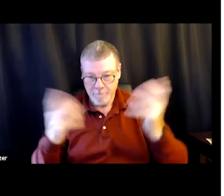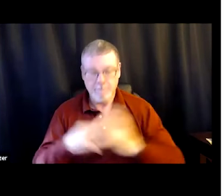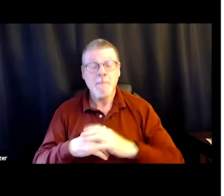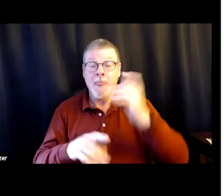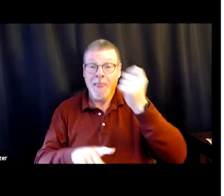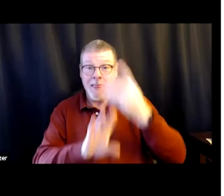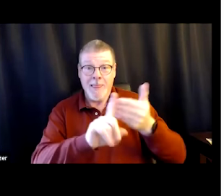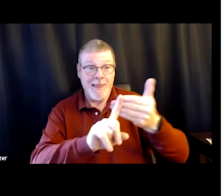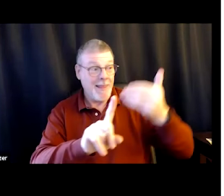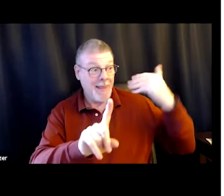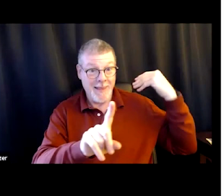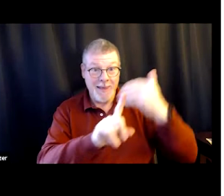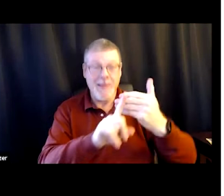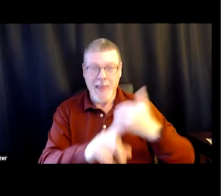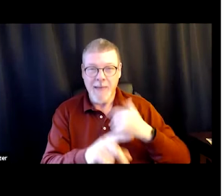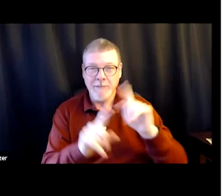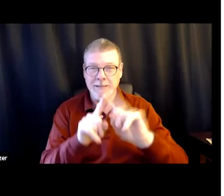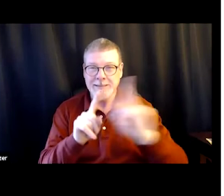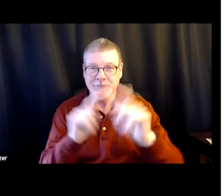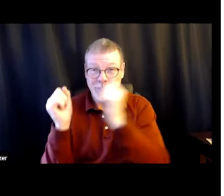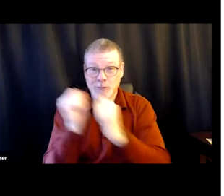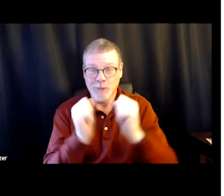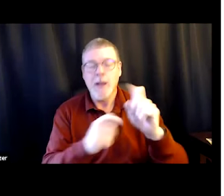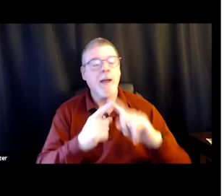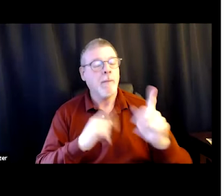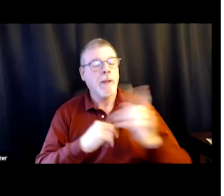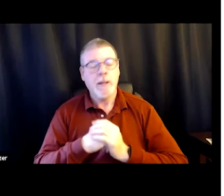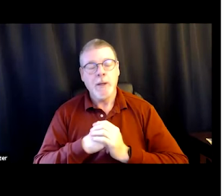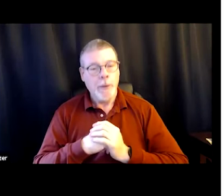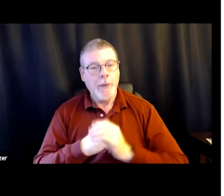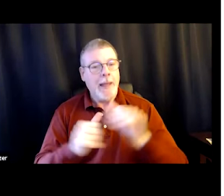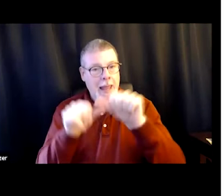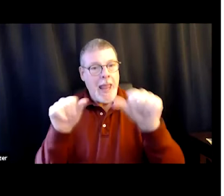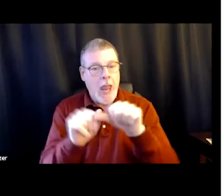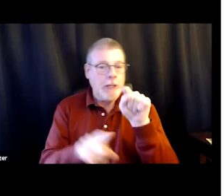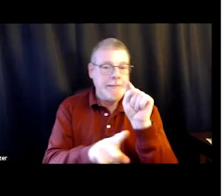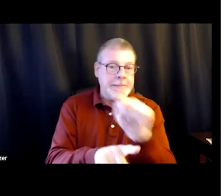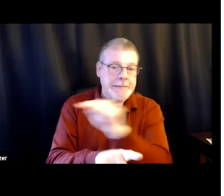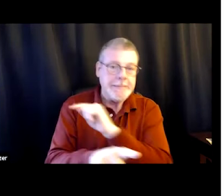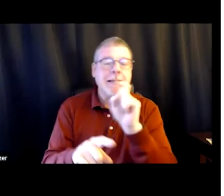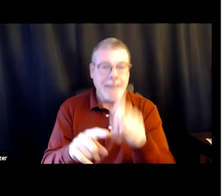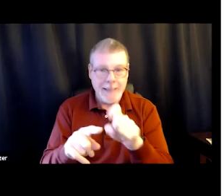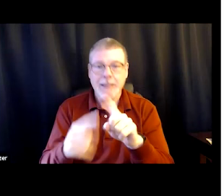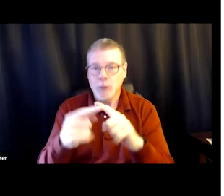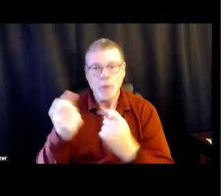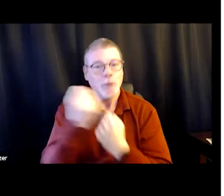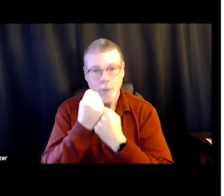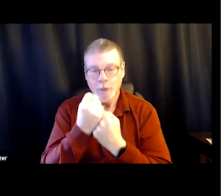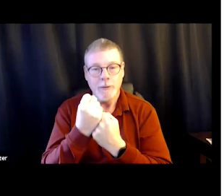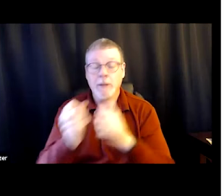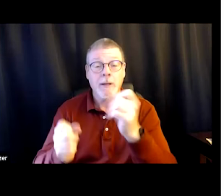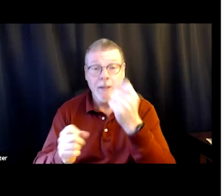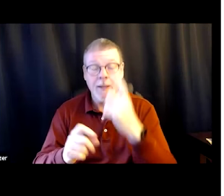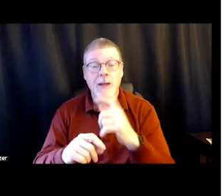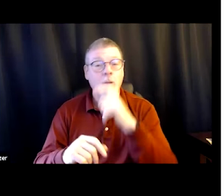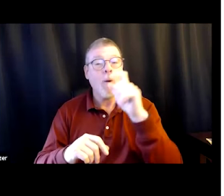cover these existing strategies, but a few areas we could use some support are diverting people entirely. So reducing the